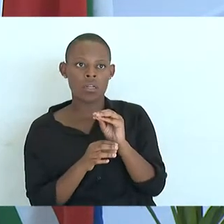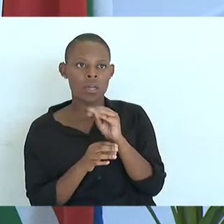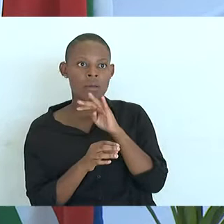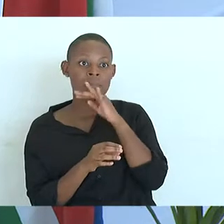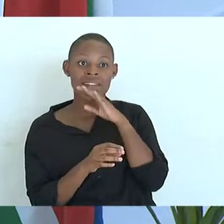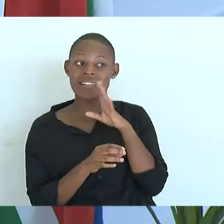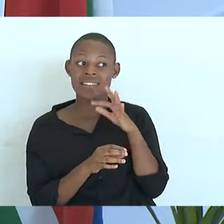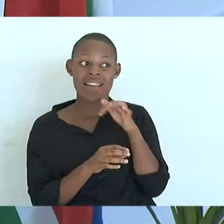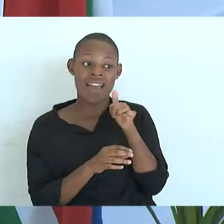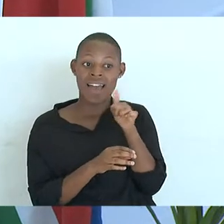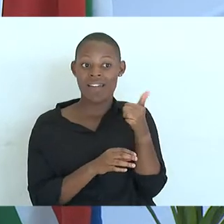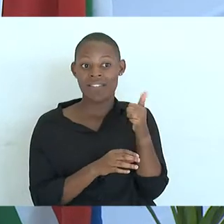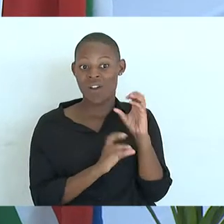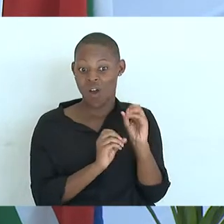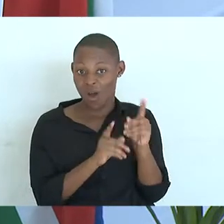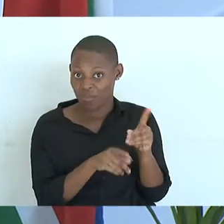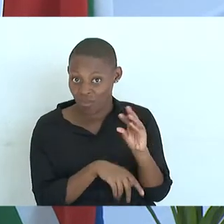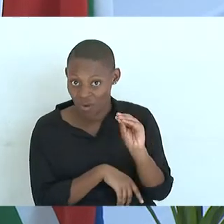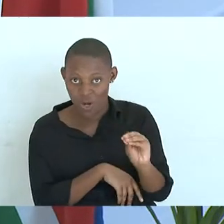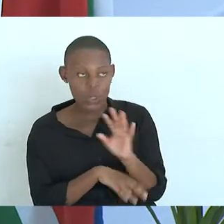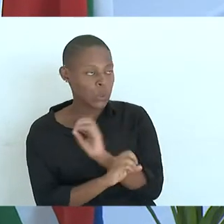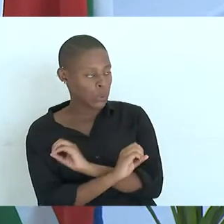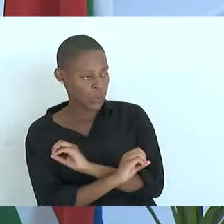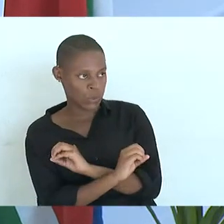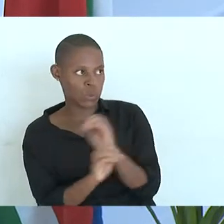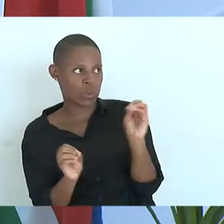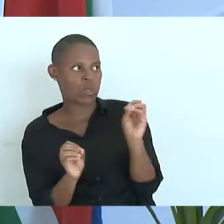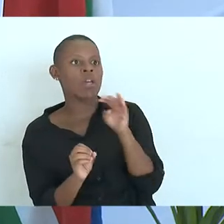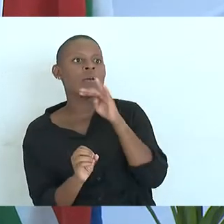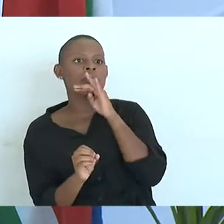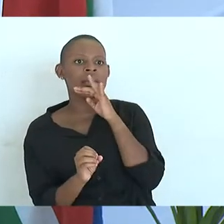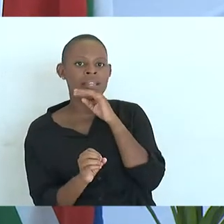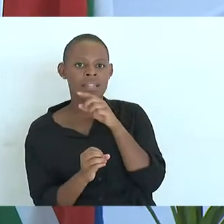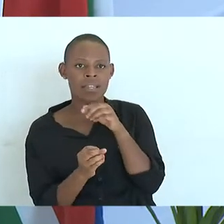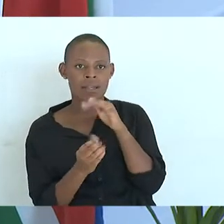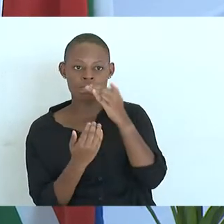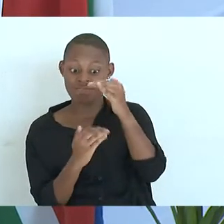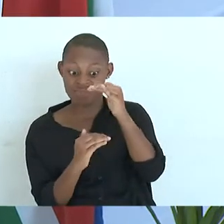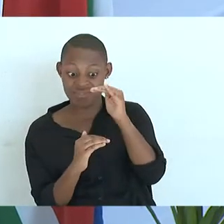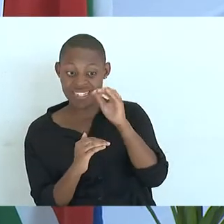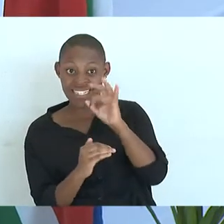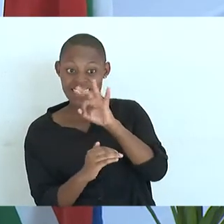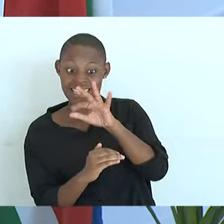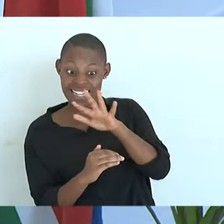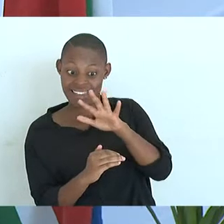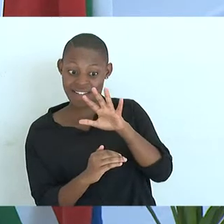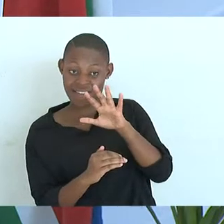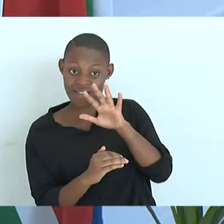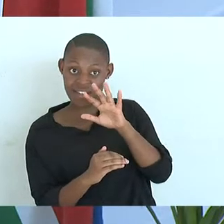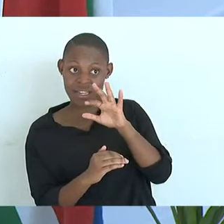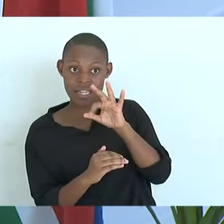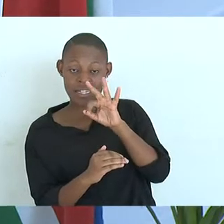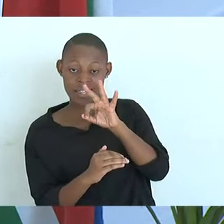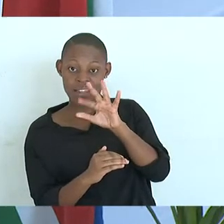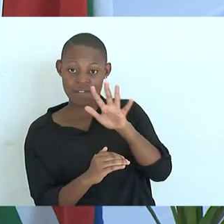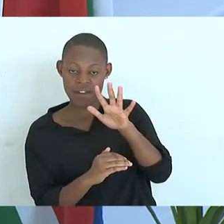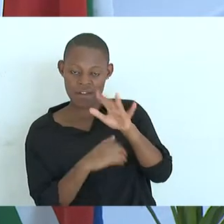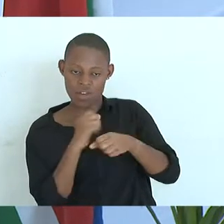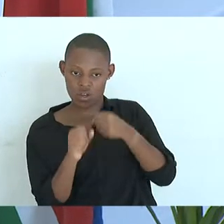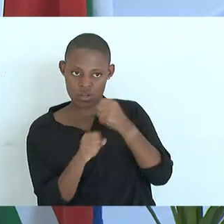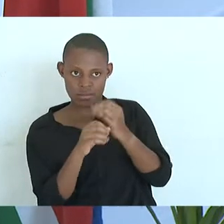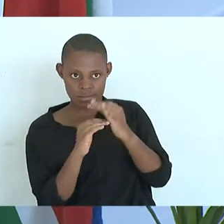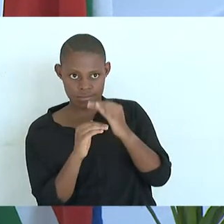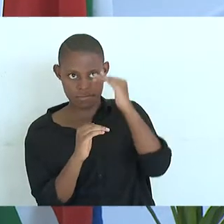kalula. Lo mbono wokuthi kuqashwe abantwana from 18 to